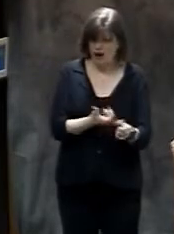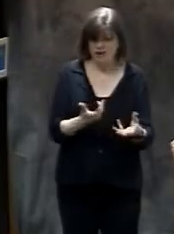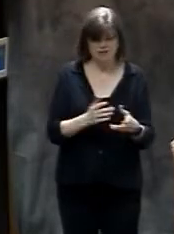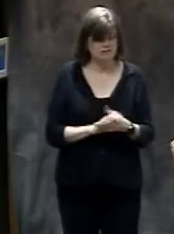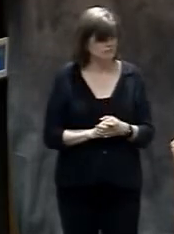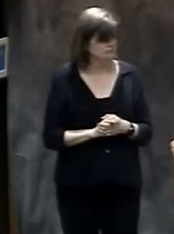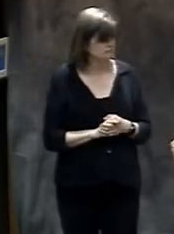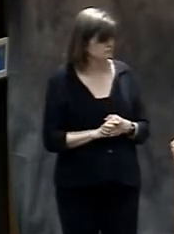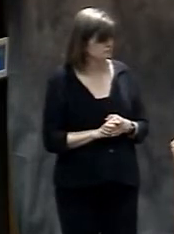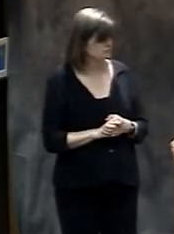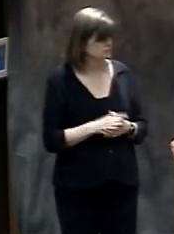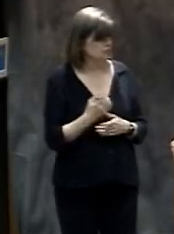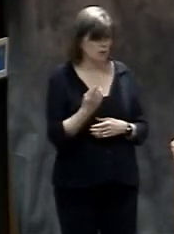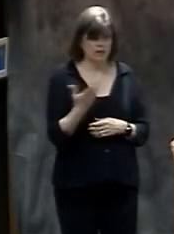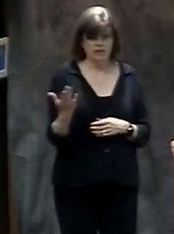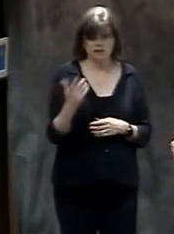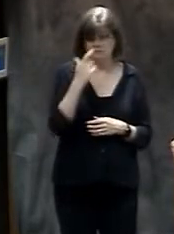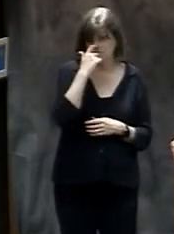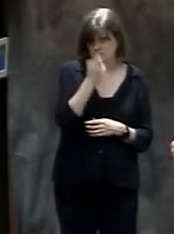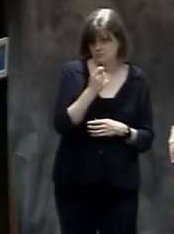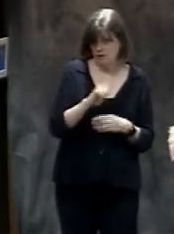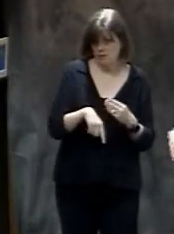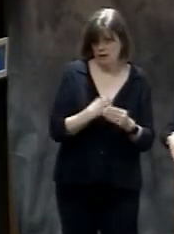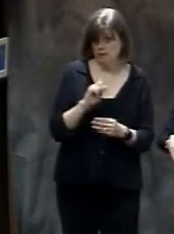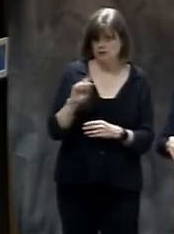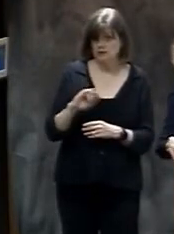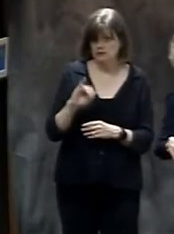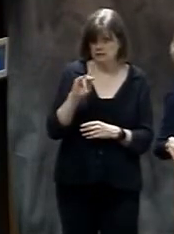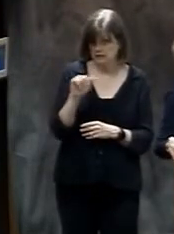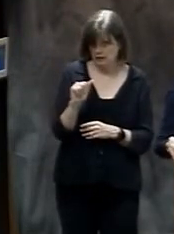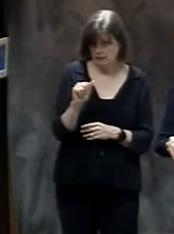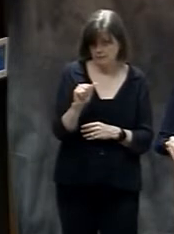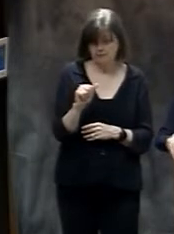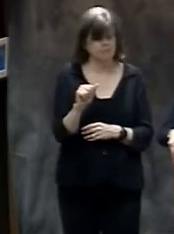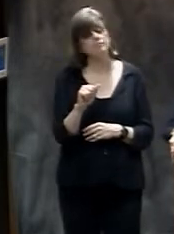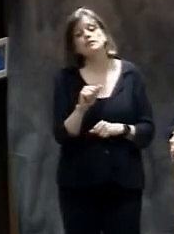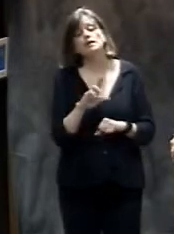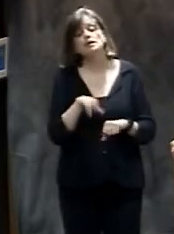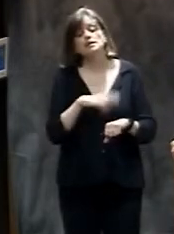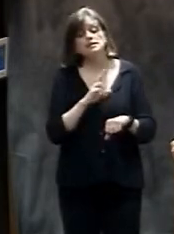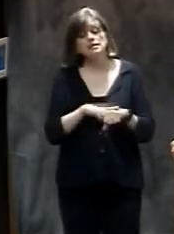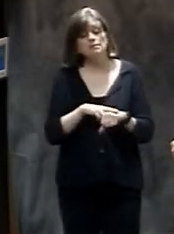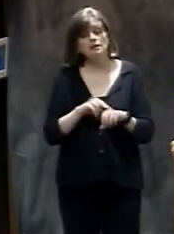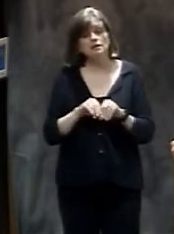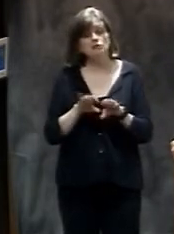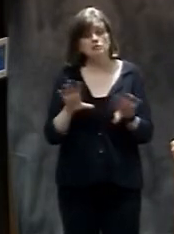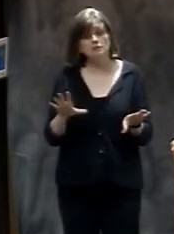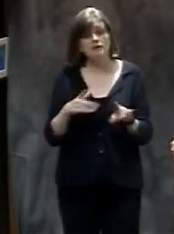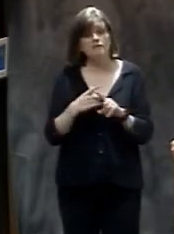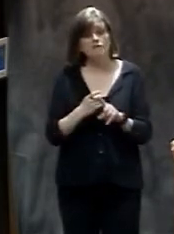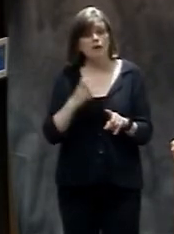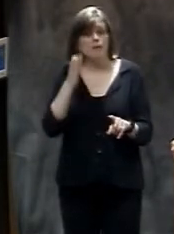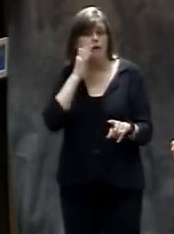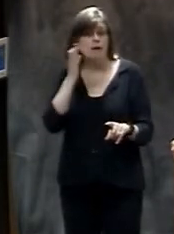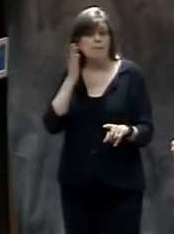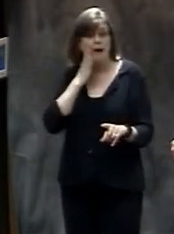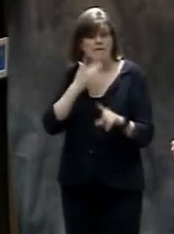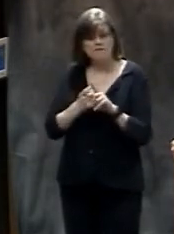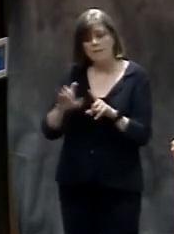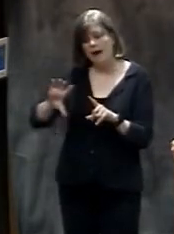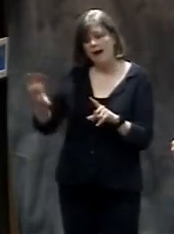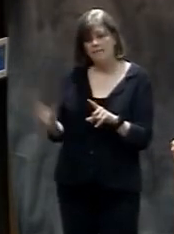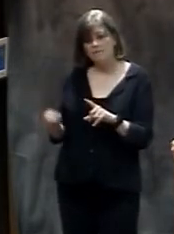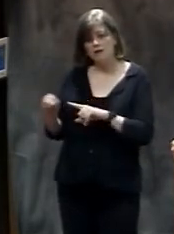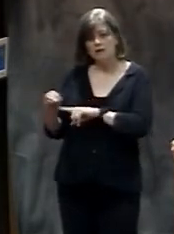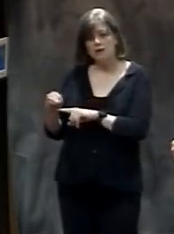that's really interesting about Zika is that it's typically transmitted by the bite from an Aedes mosquito. It can